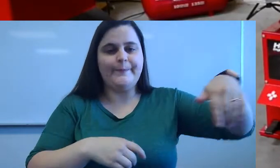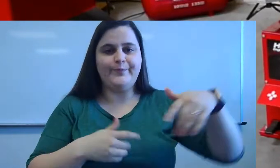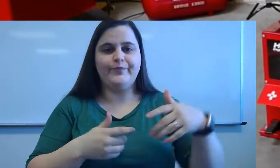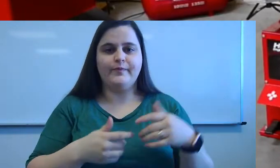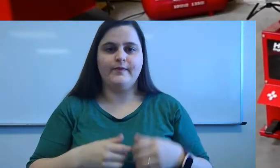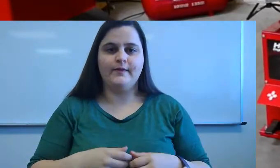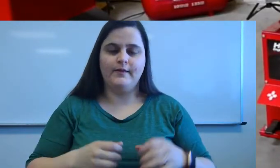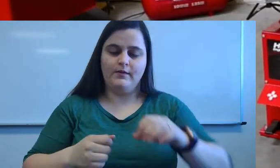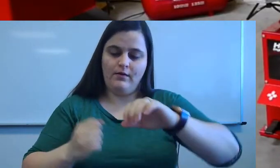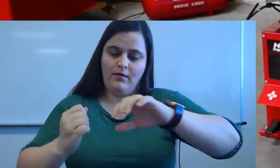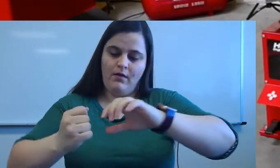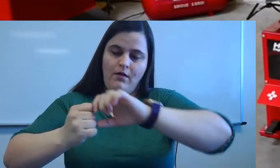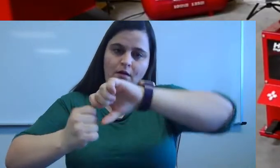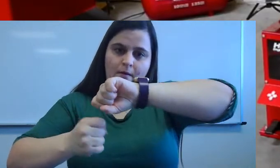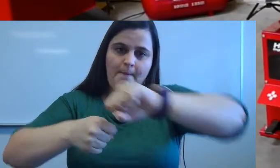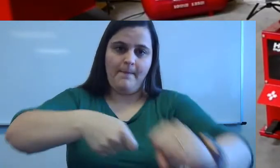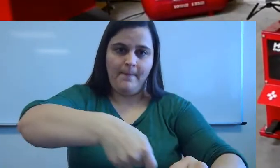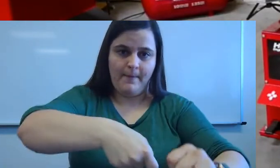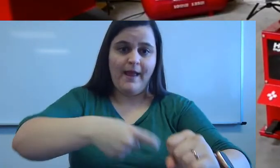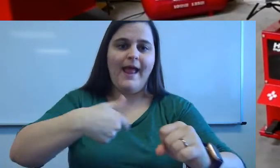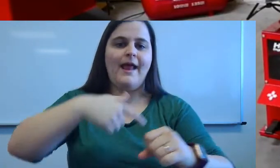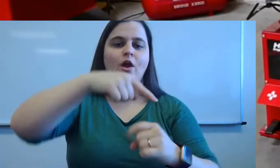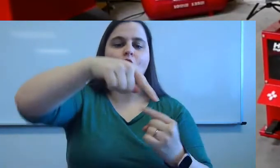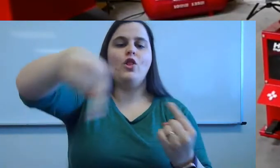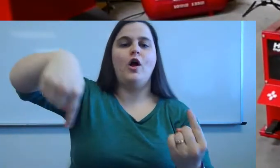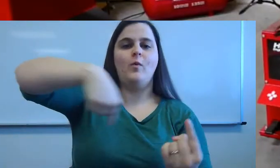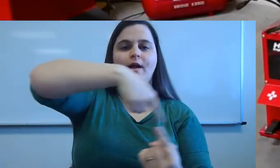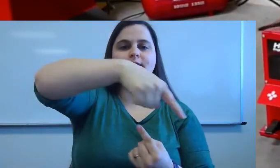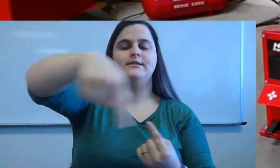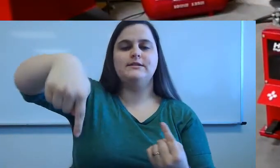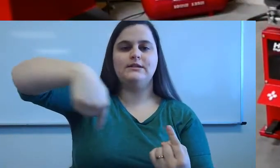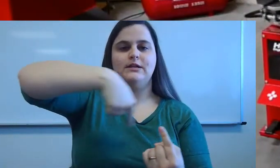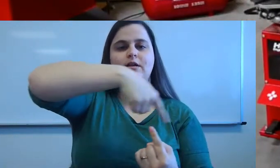put it out of the way, push it down and go clockwise.